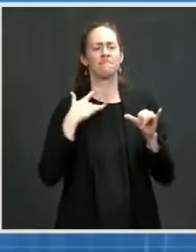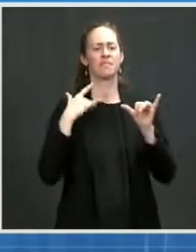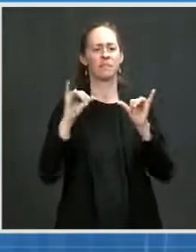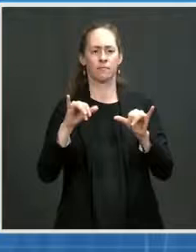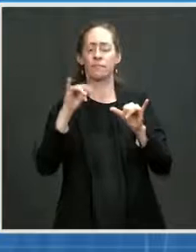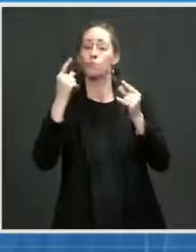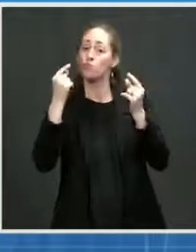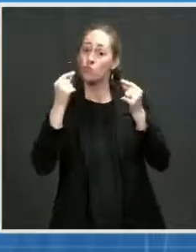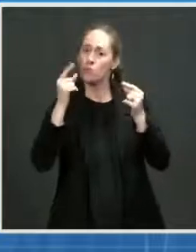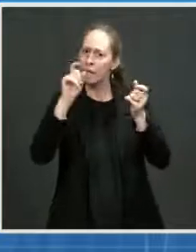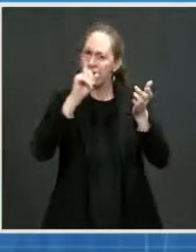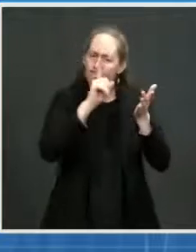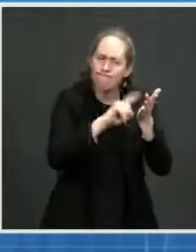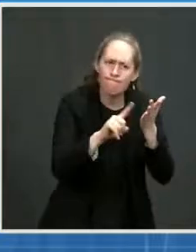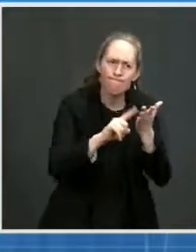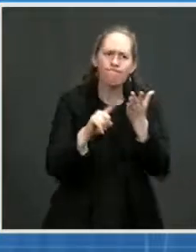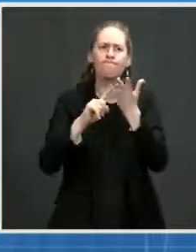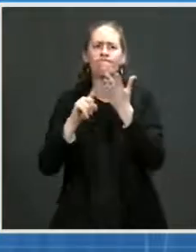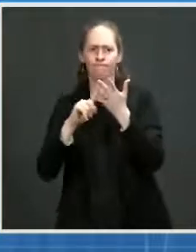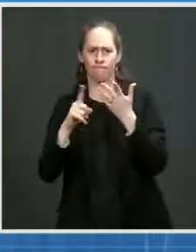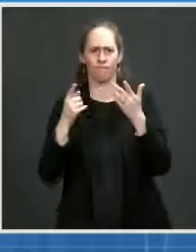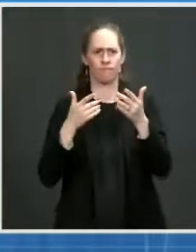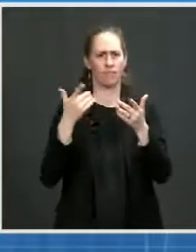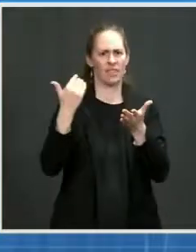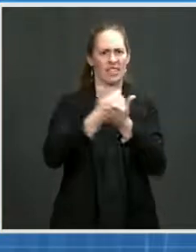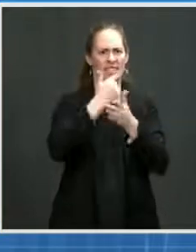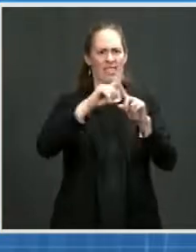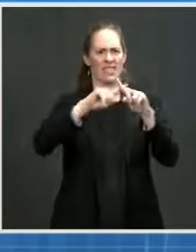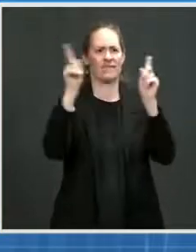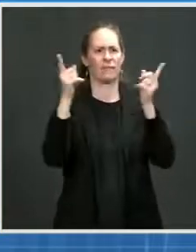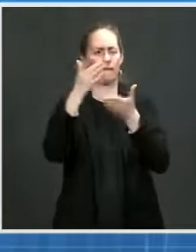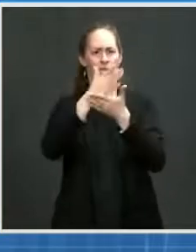and go to the next phase of the investigation that